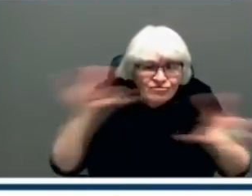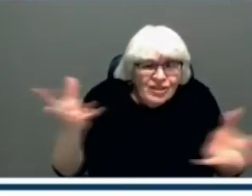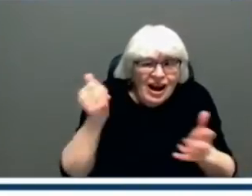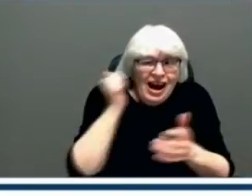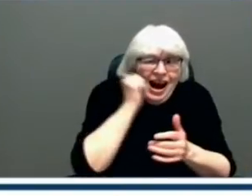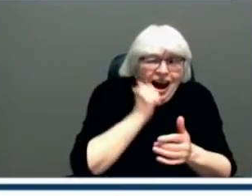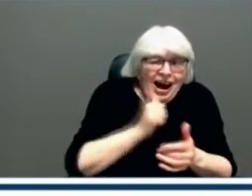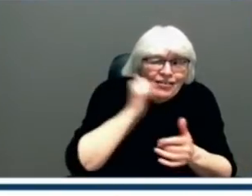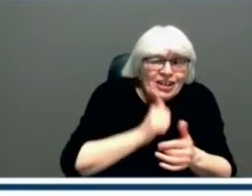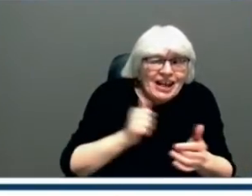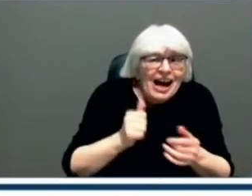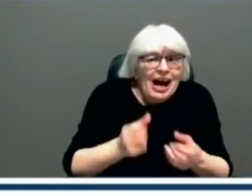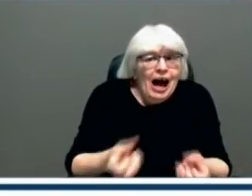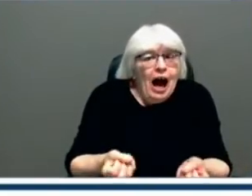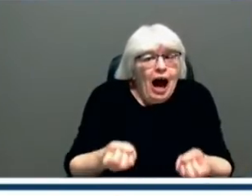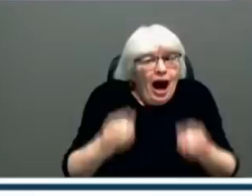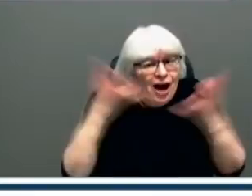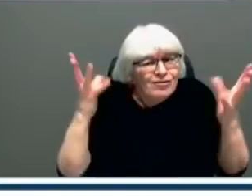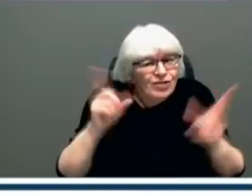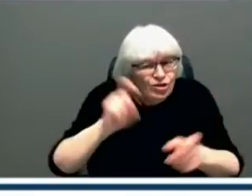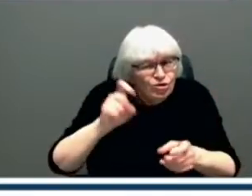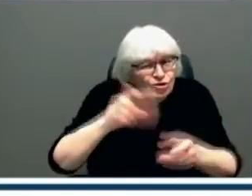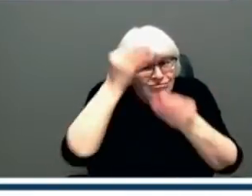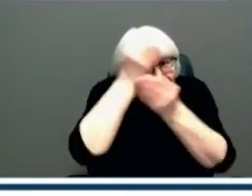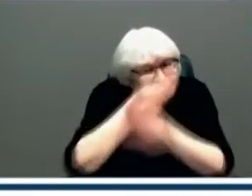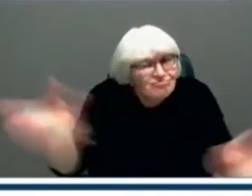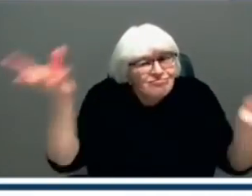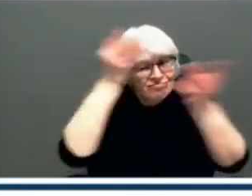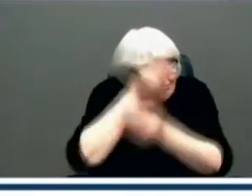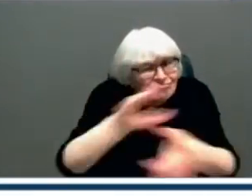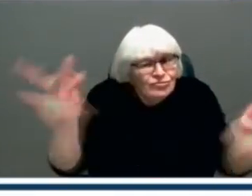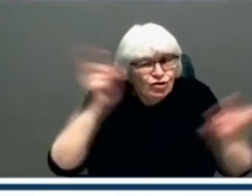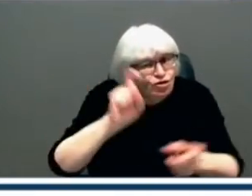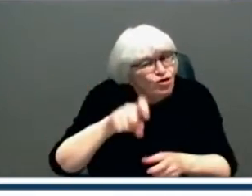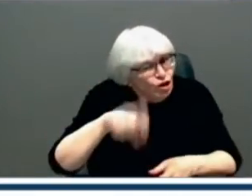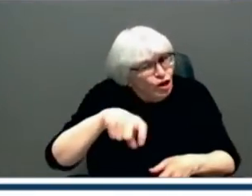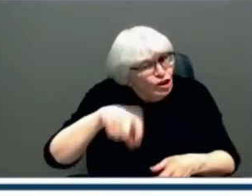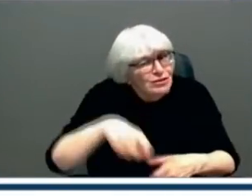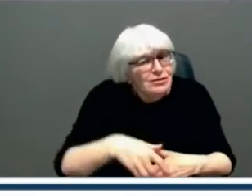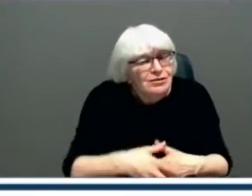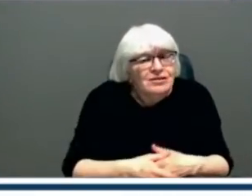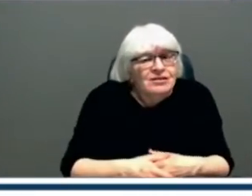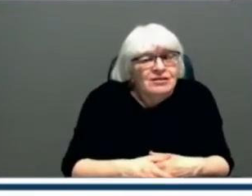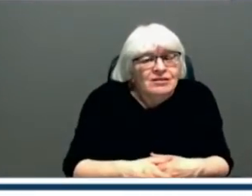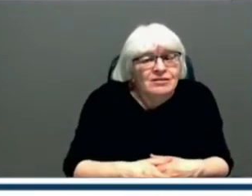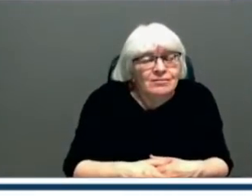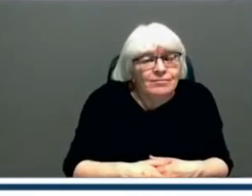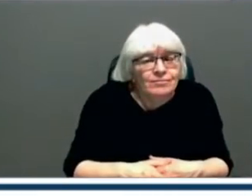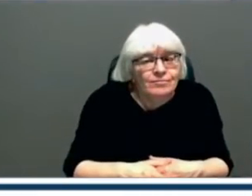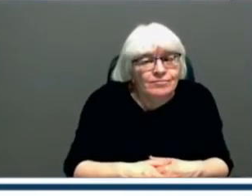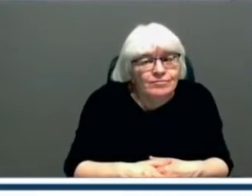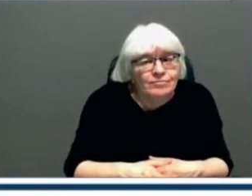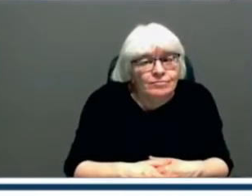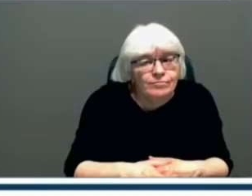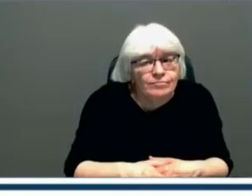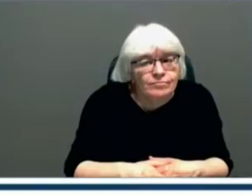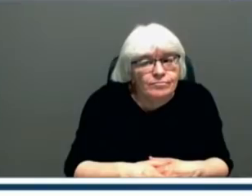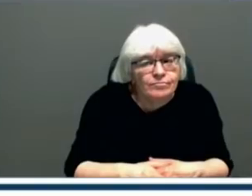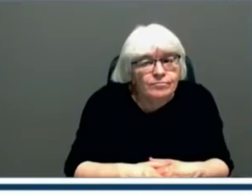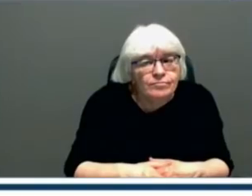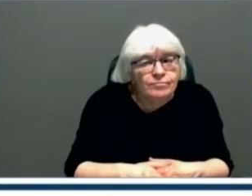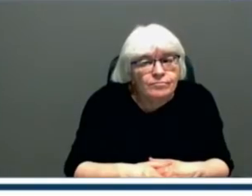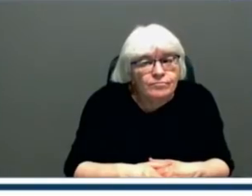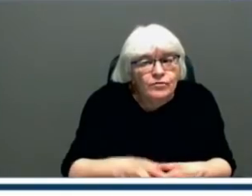public health knows about in the report? So we're not collecting the rapid test results for surveillance purposes,